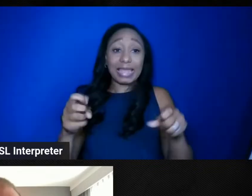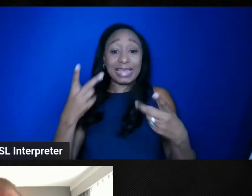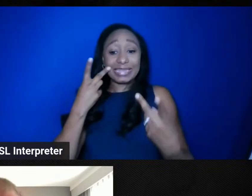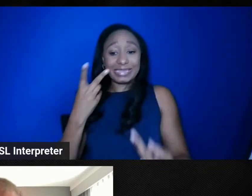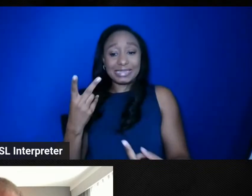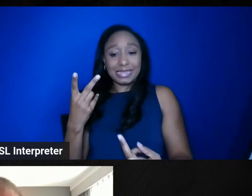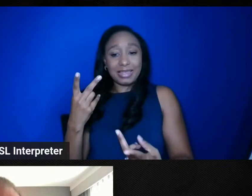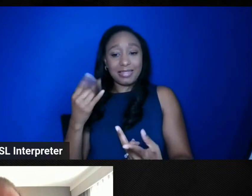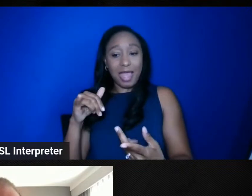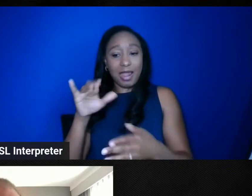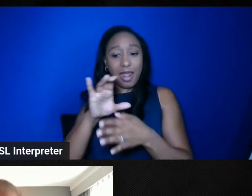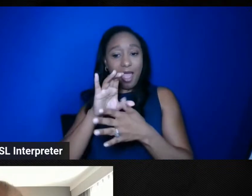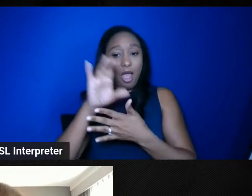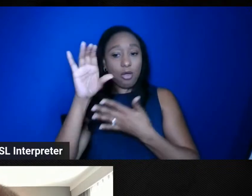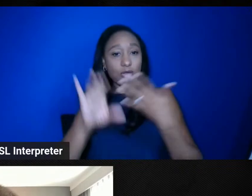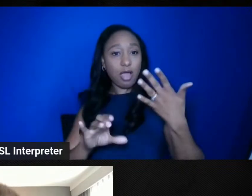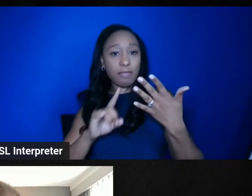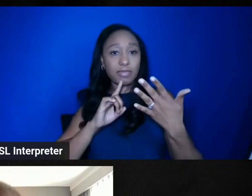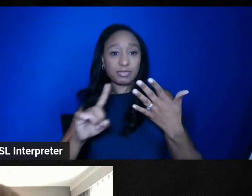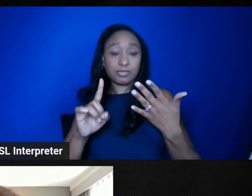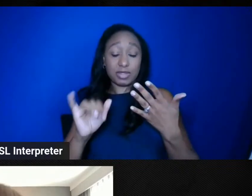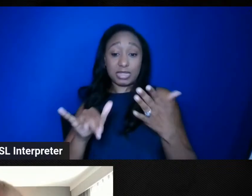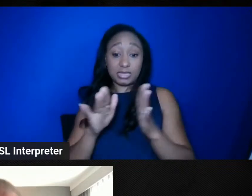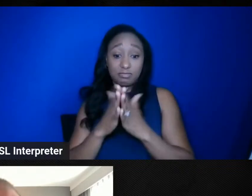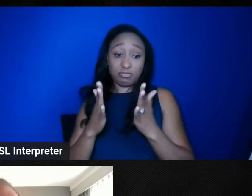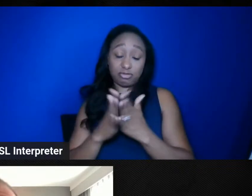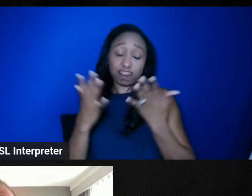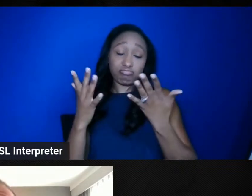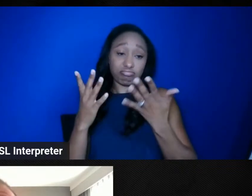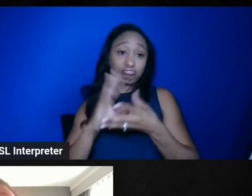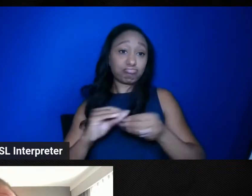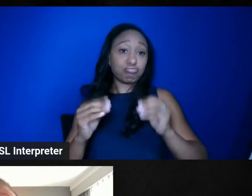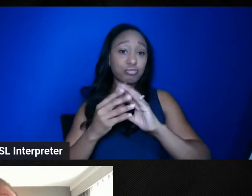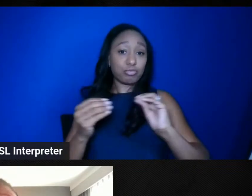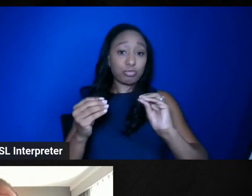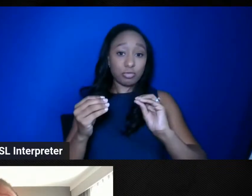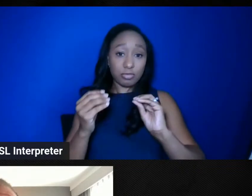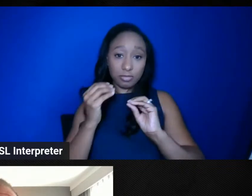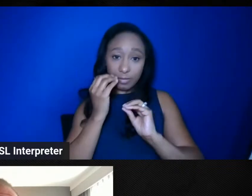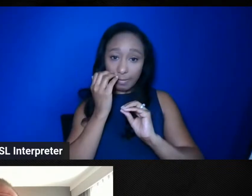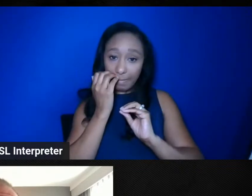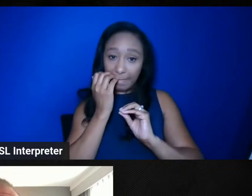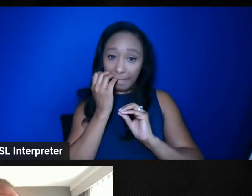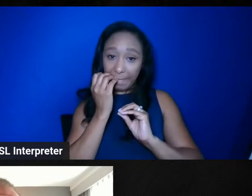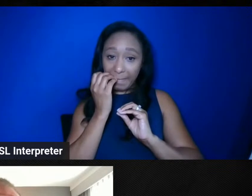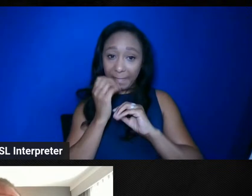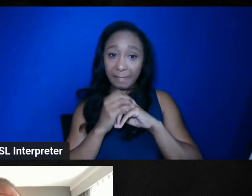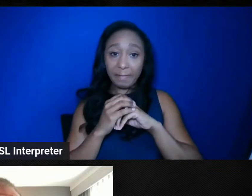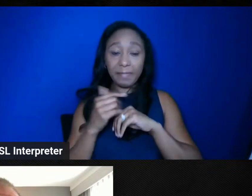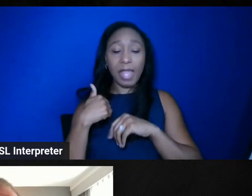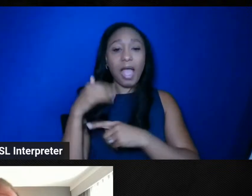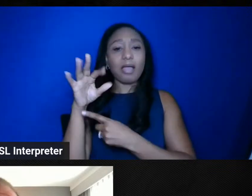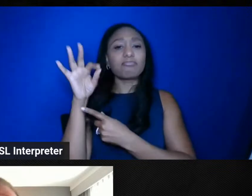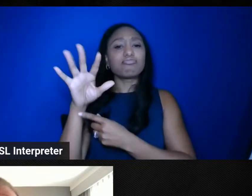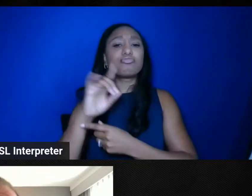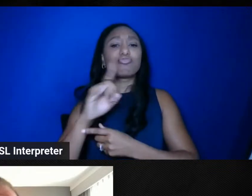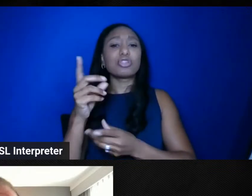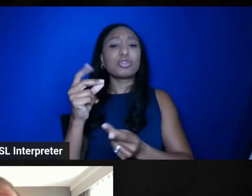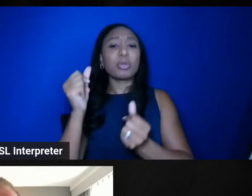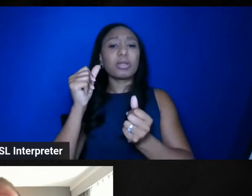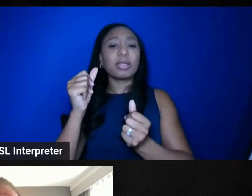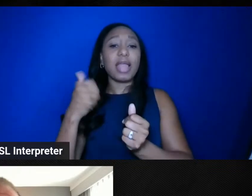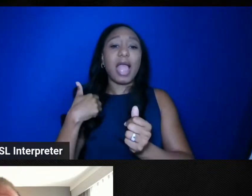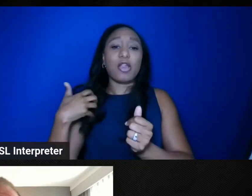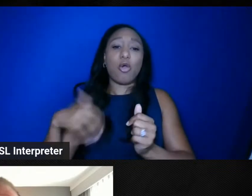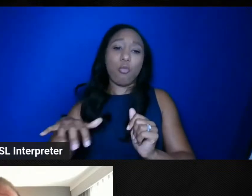ultimately very gratifying to write this book and tell this story. We do have time for one. I'll just say very quickly, Emily, I'm not going to spoil